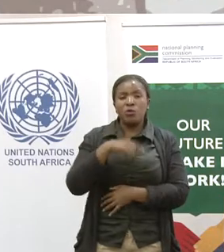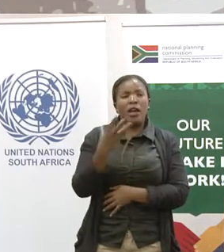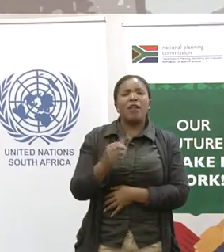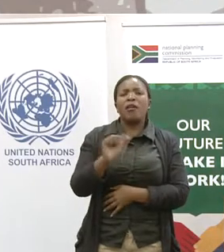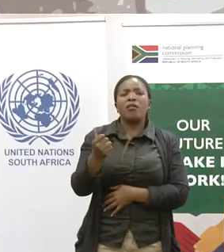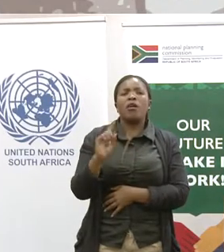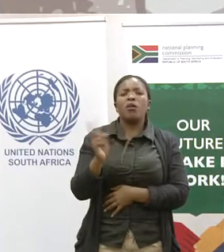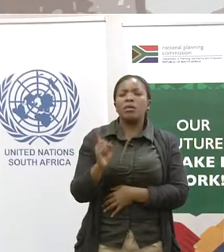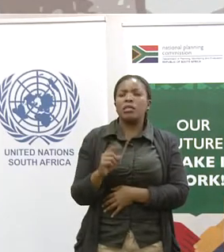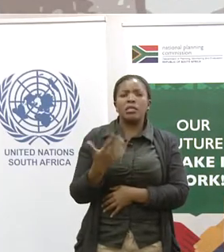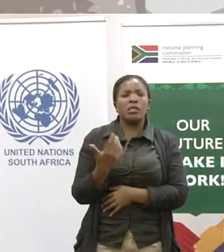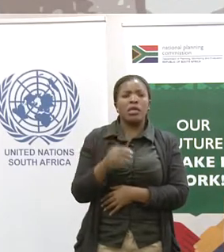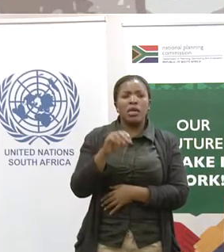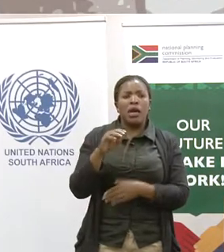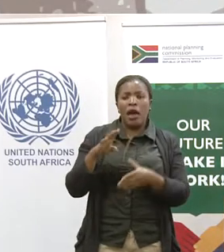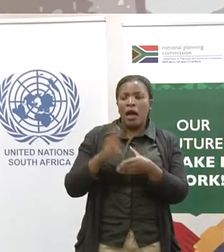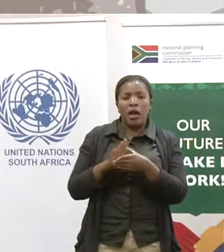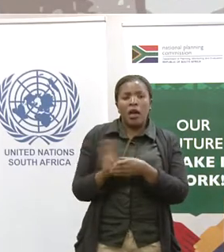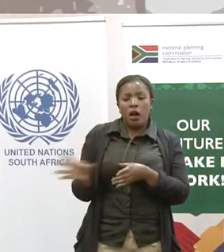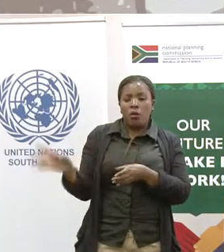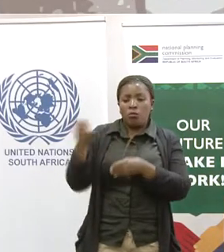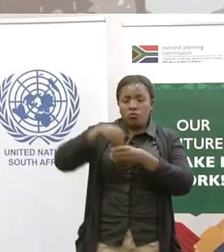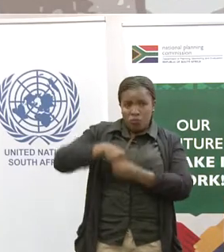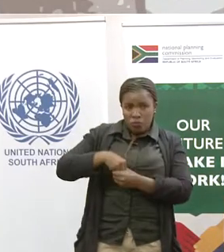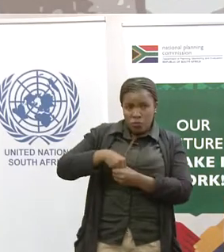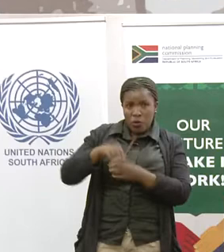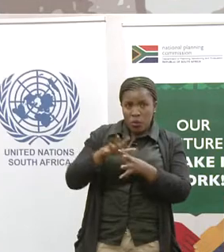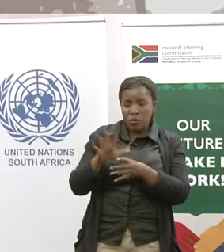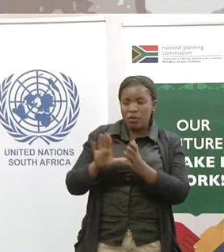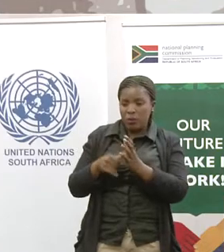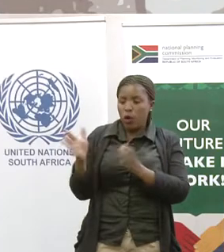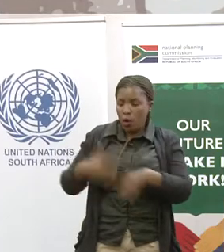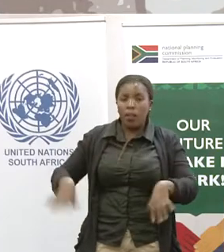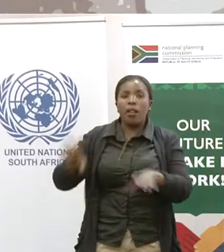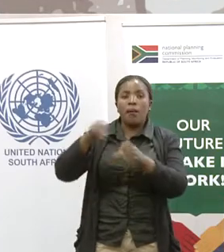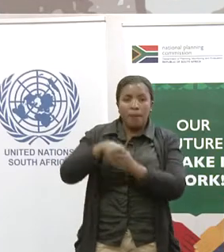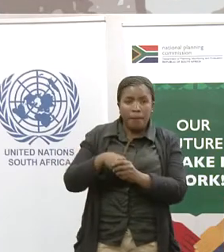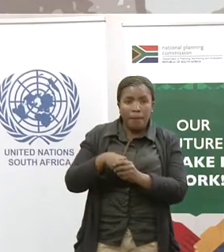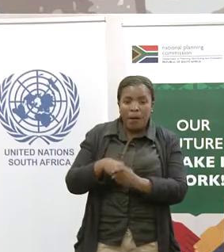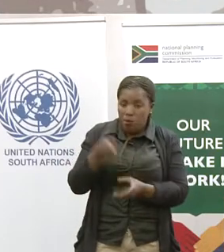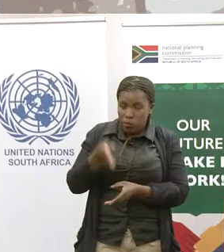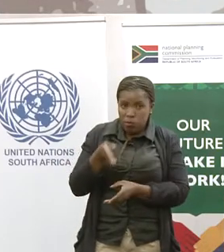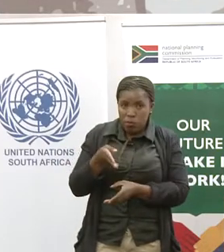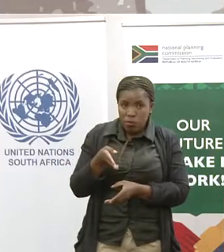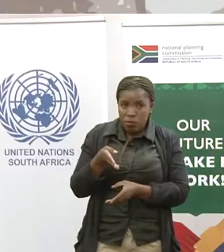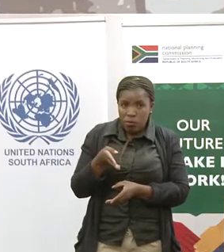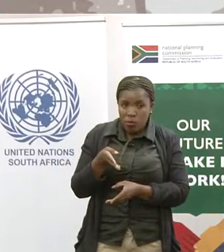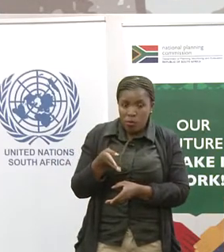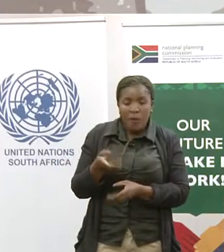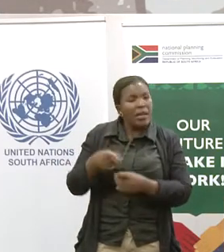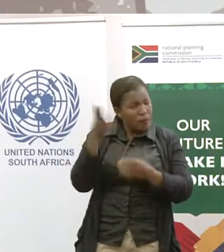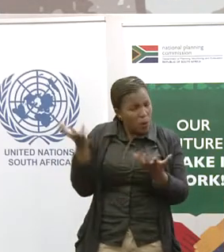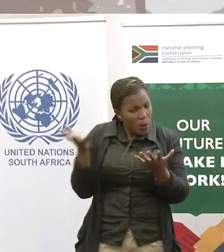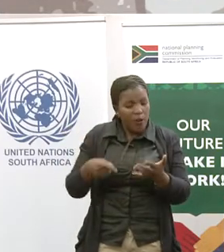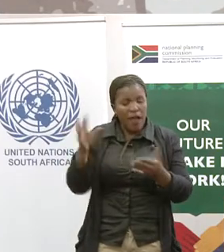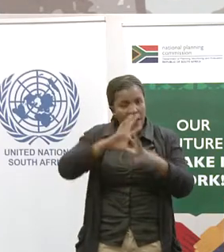the reasonable accommodation. All these instruments are just words on paper. Unless disabled people give life to them,